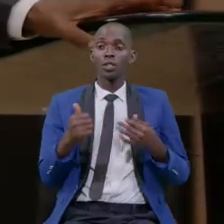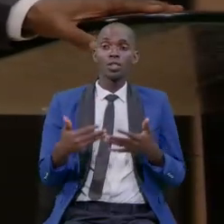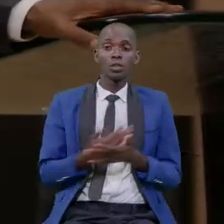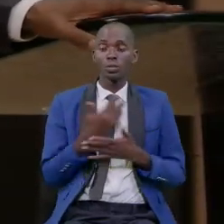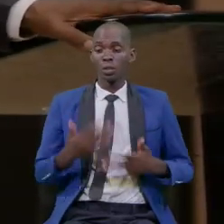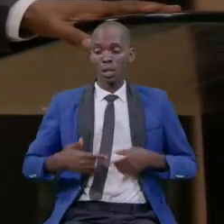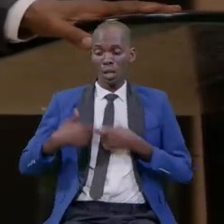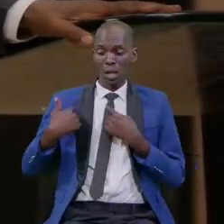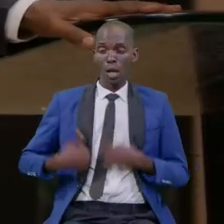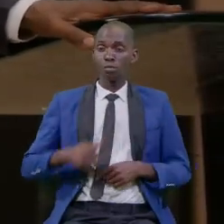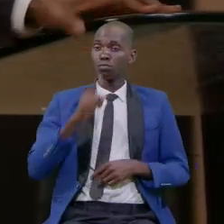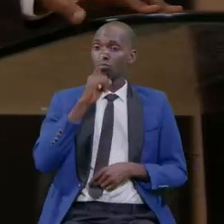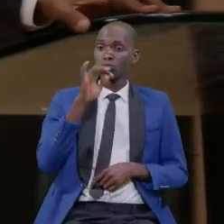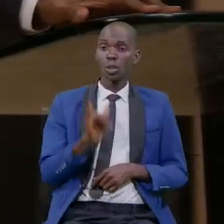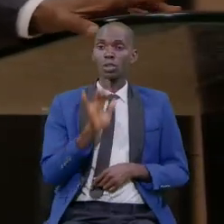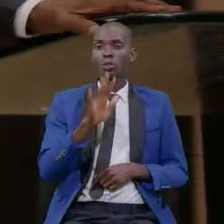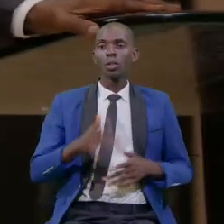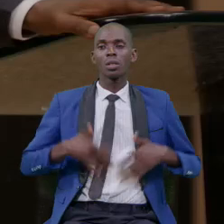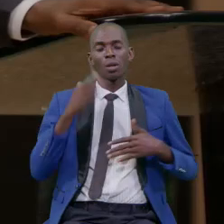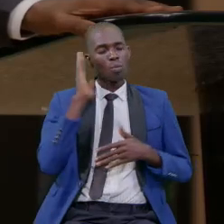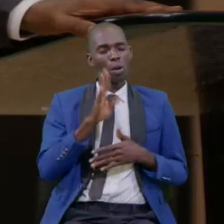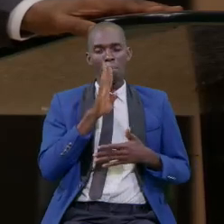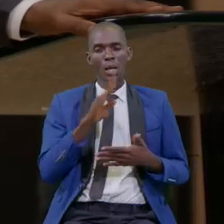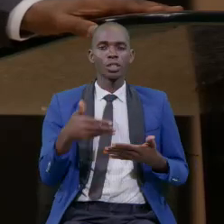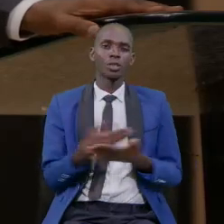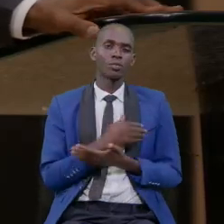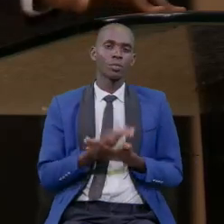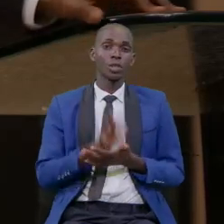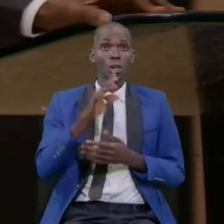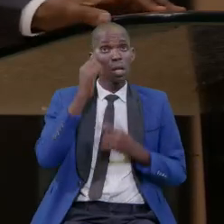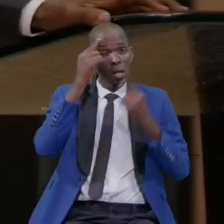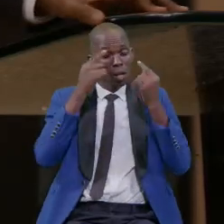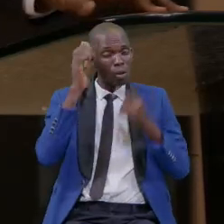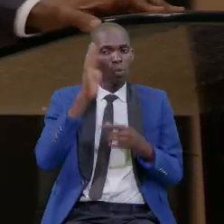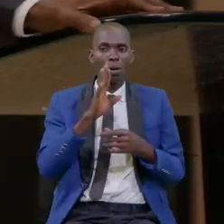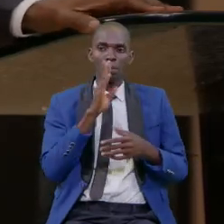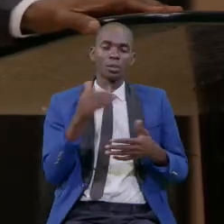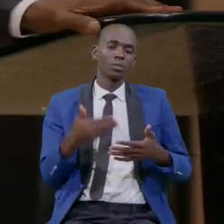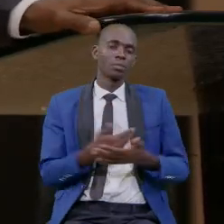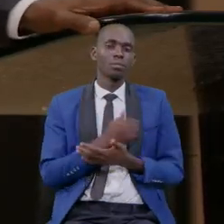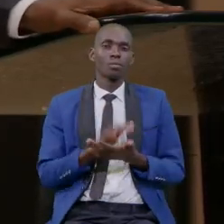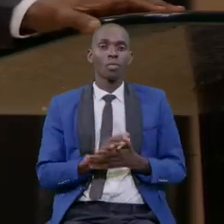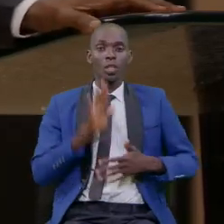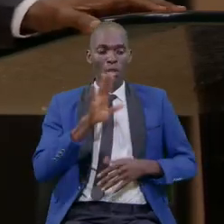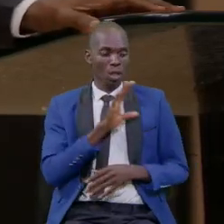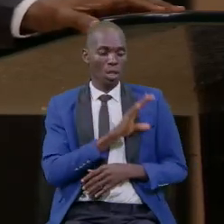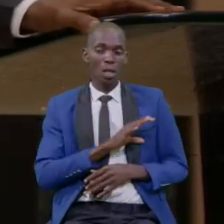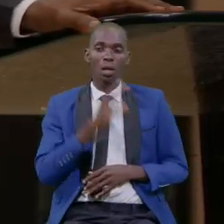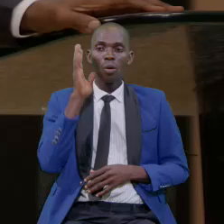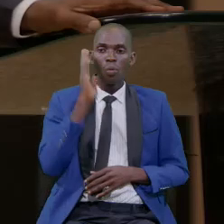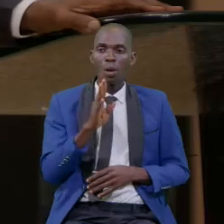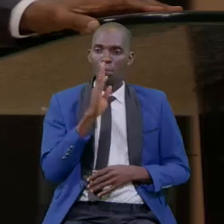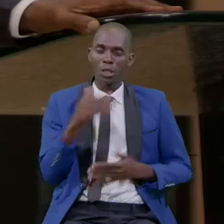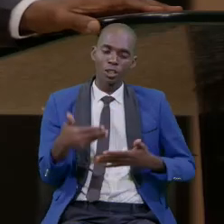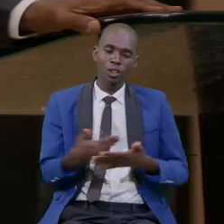truly, your life will be new. Your thoughts will be new. Your character will